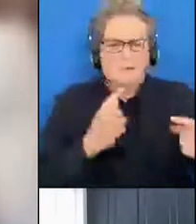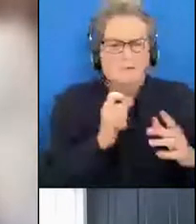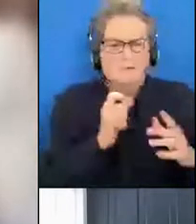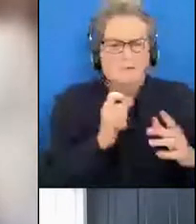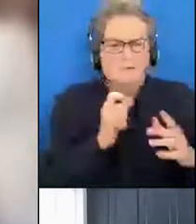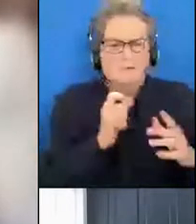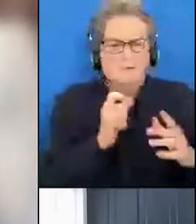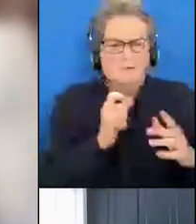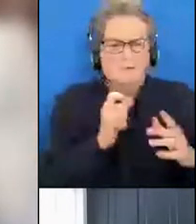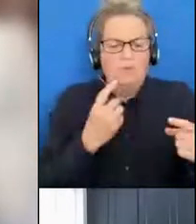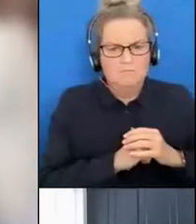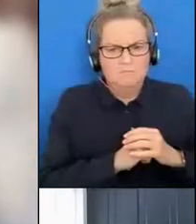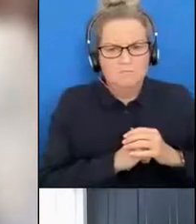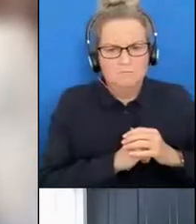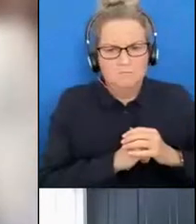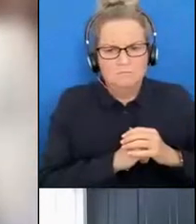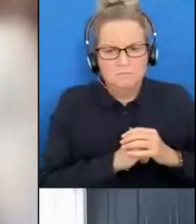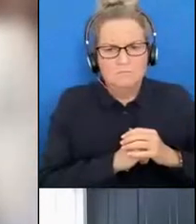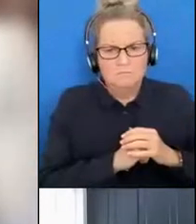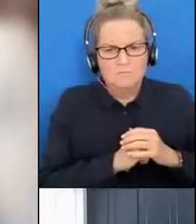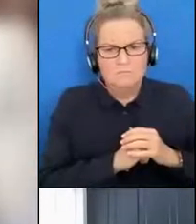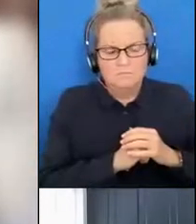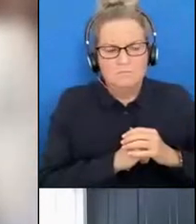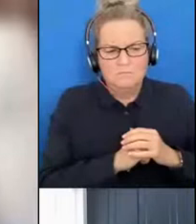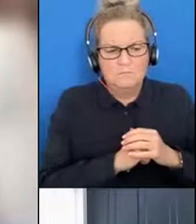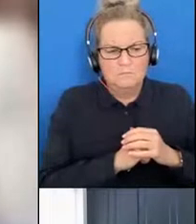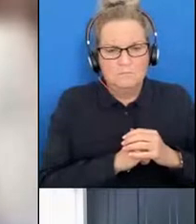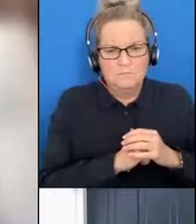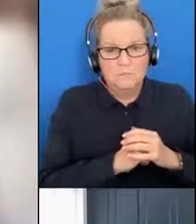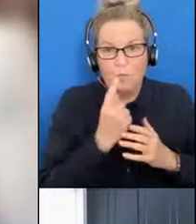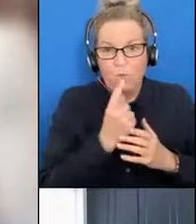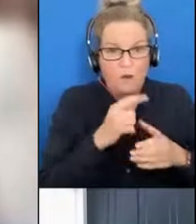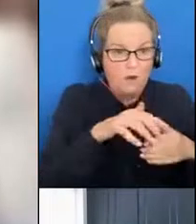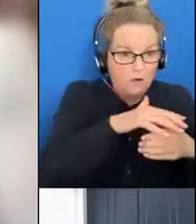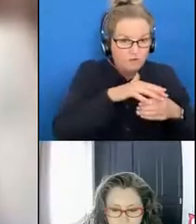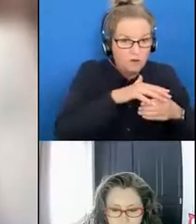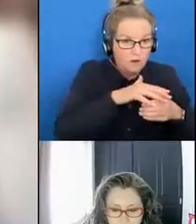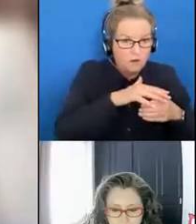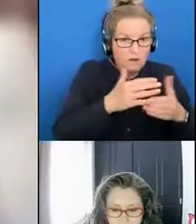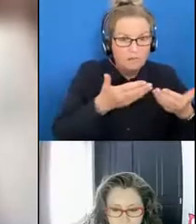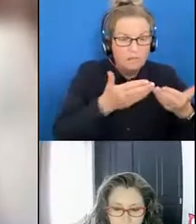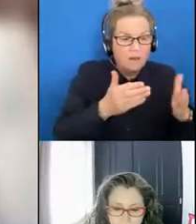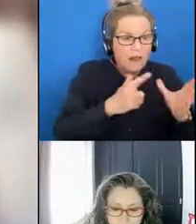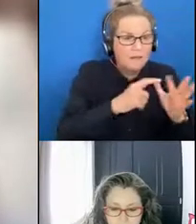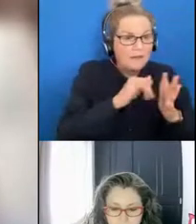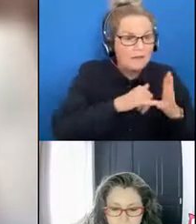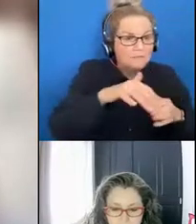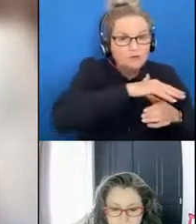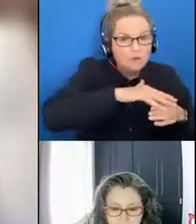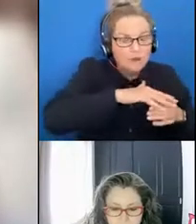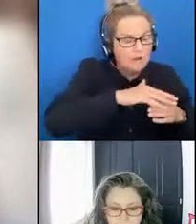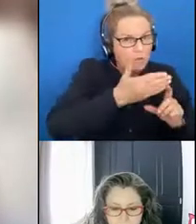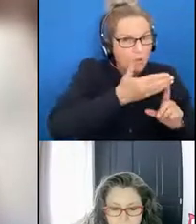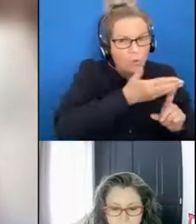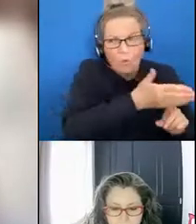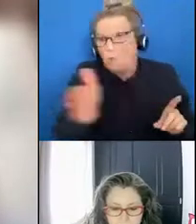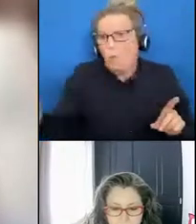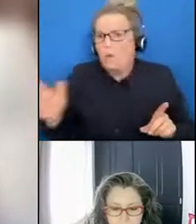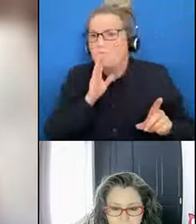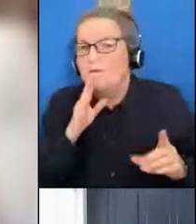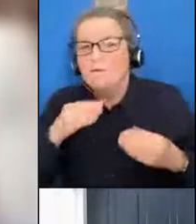In not only the New South Wales public sector, but also across, even with the private sector as well. So for this